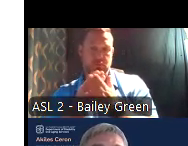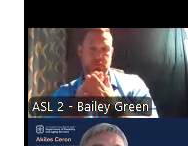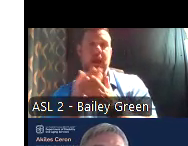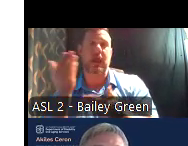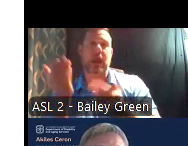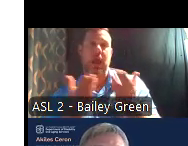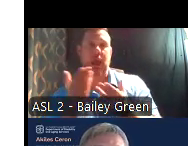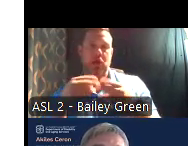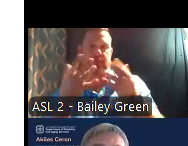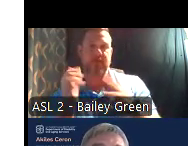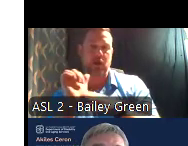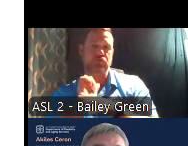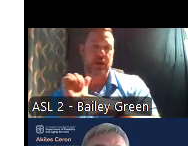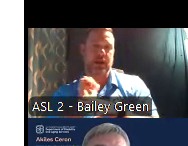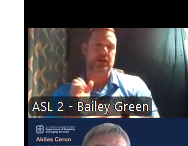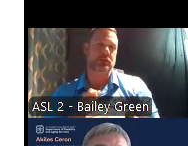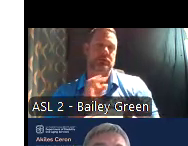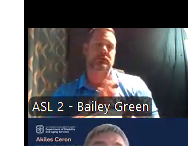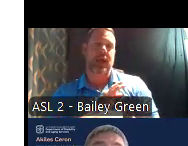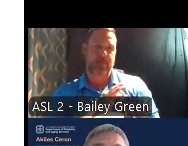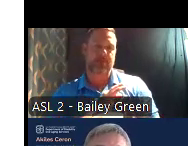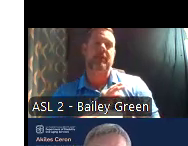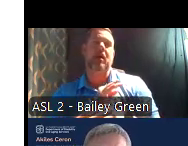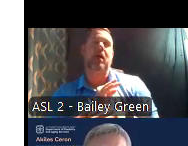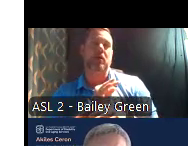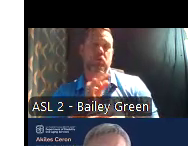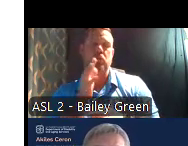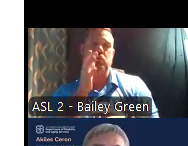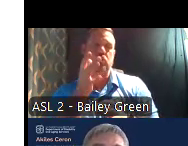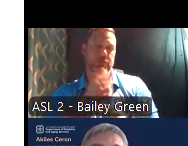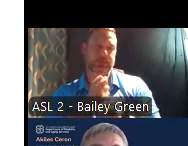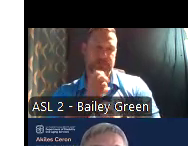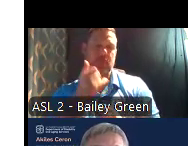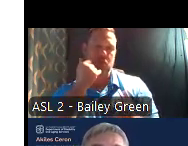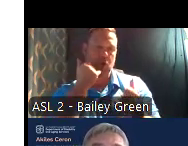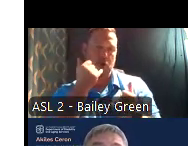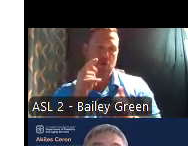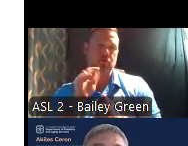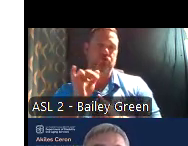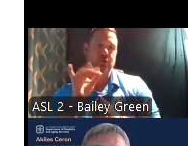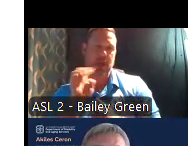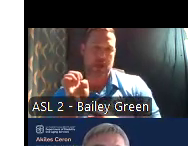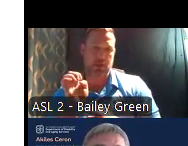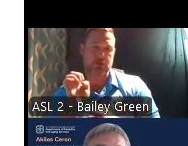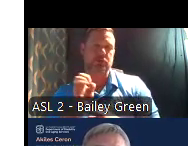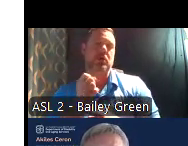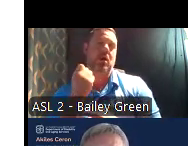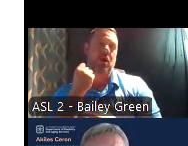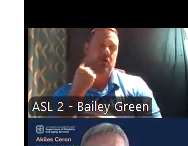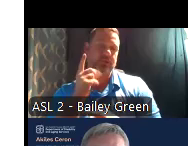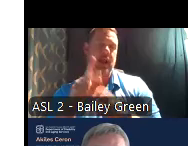hire and provide training to the staff who would be receiving these reports, would be triaging, understanding the nature